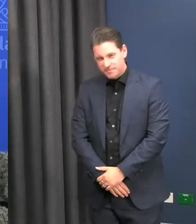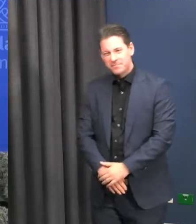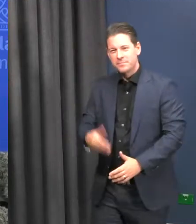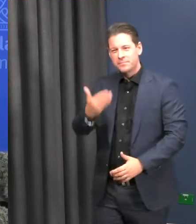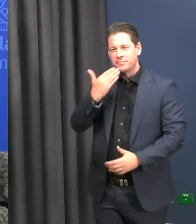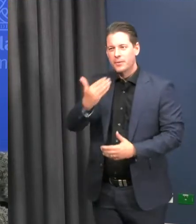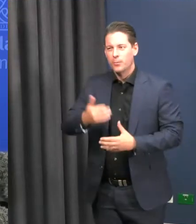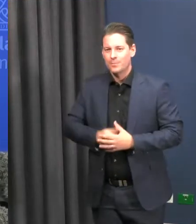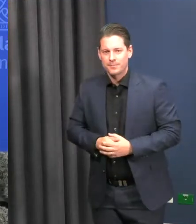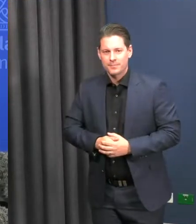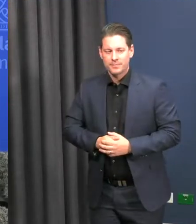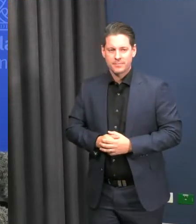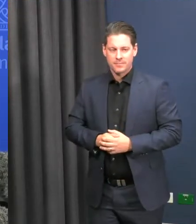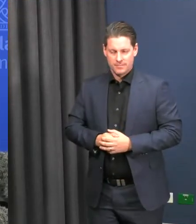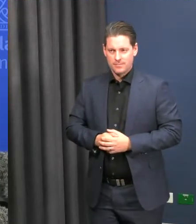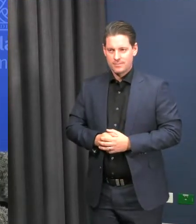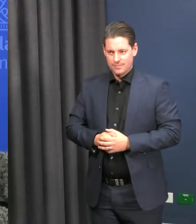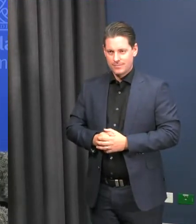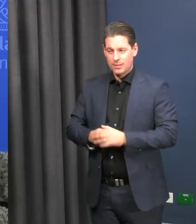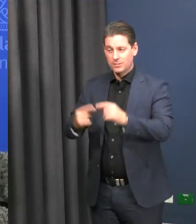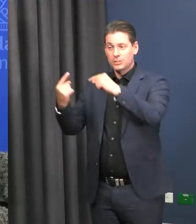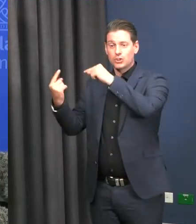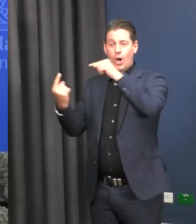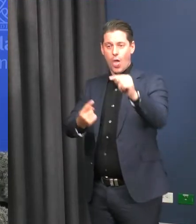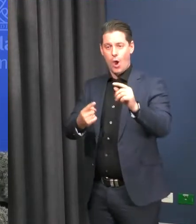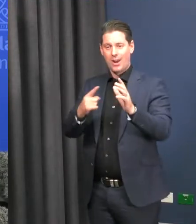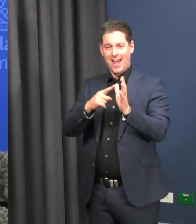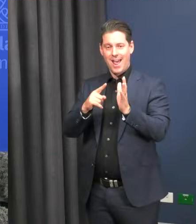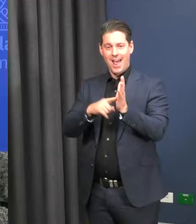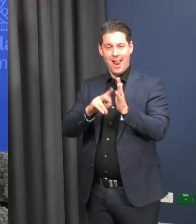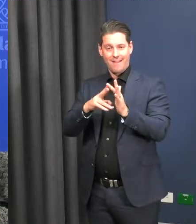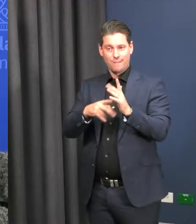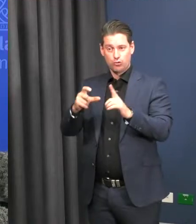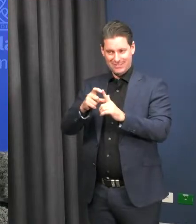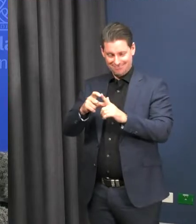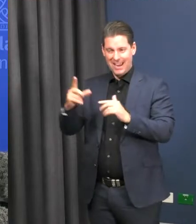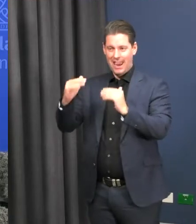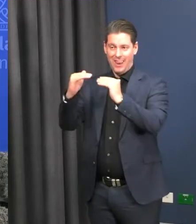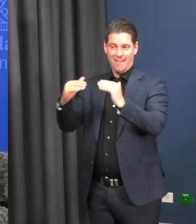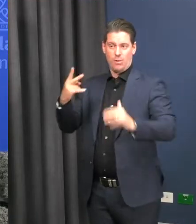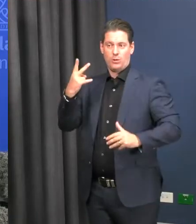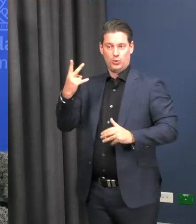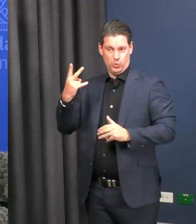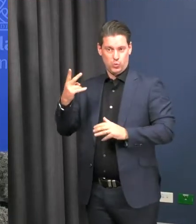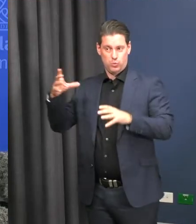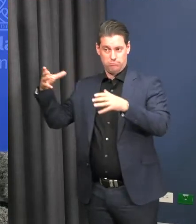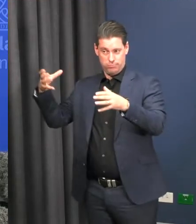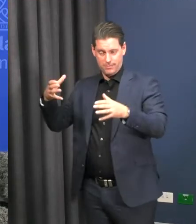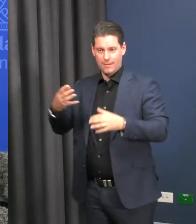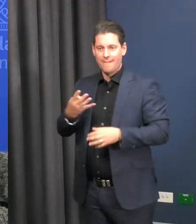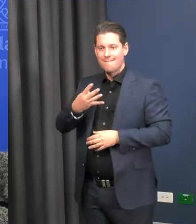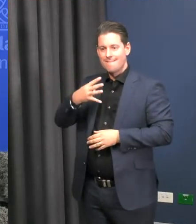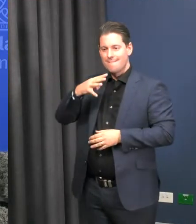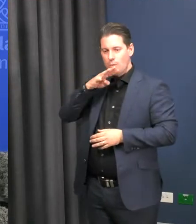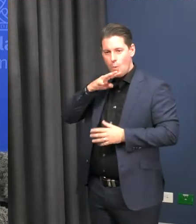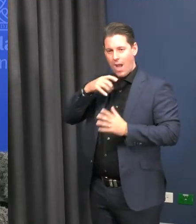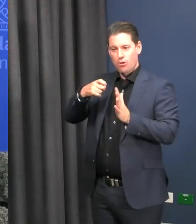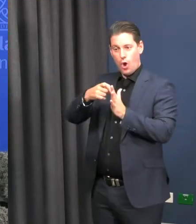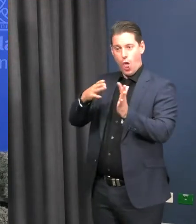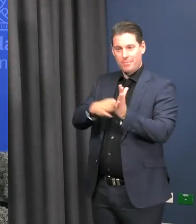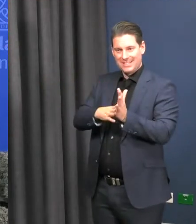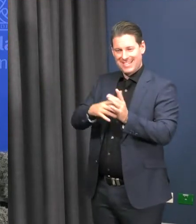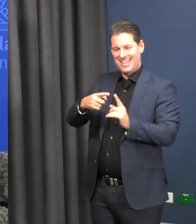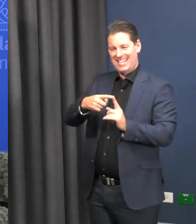Thank you. Tropical Cyclone Alfred is a Category 2 system and is currently 400 kilometres east